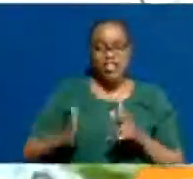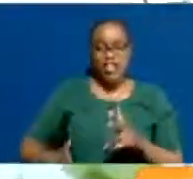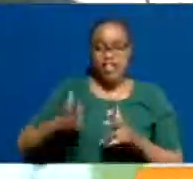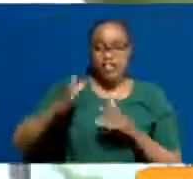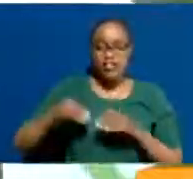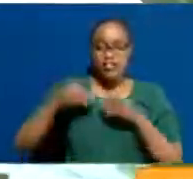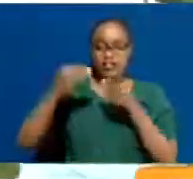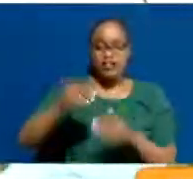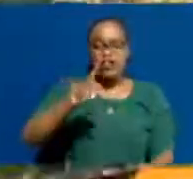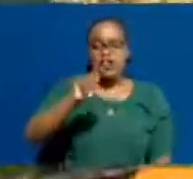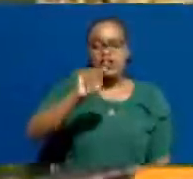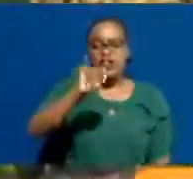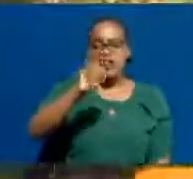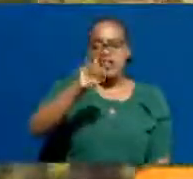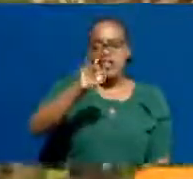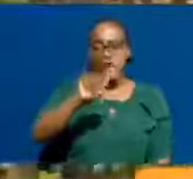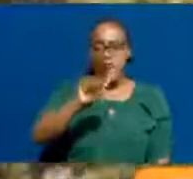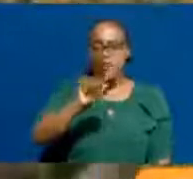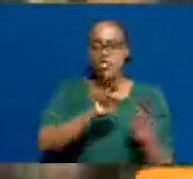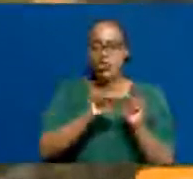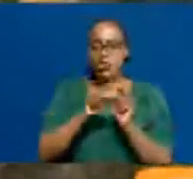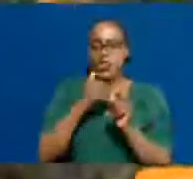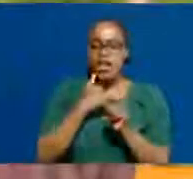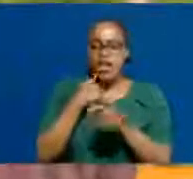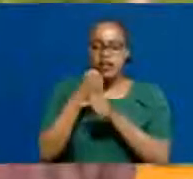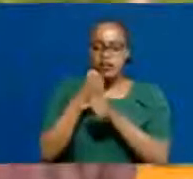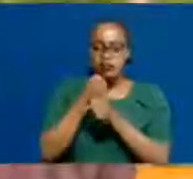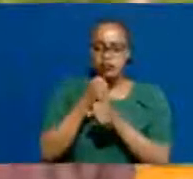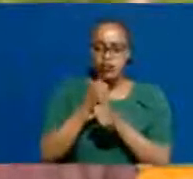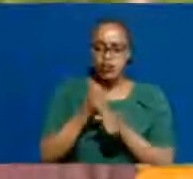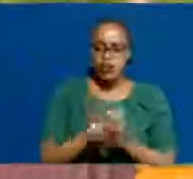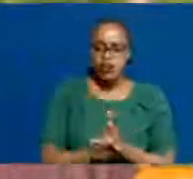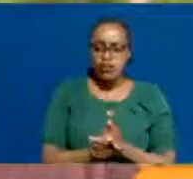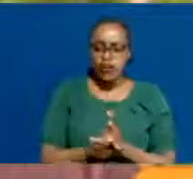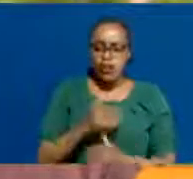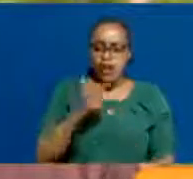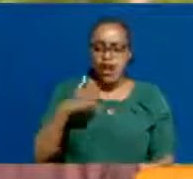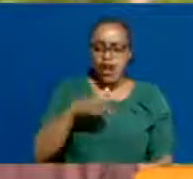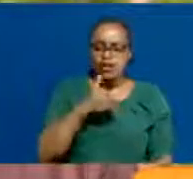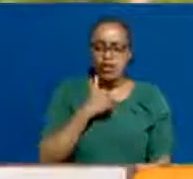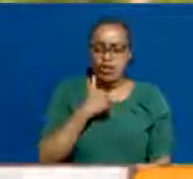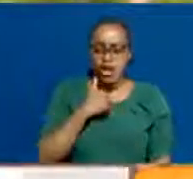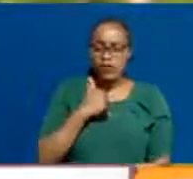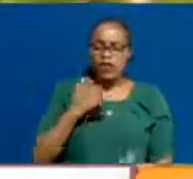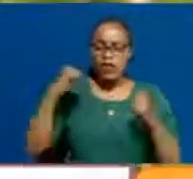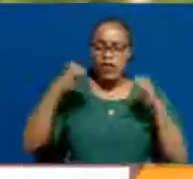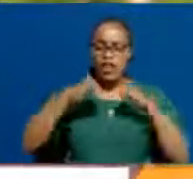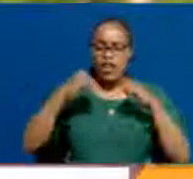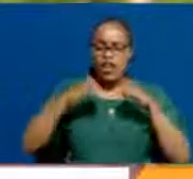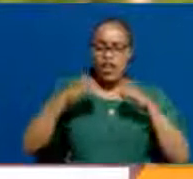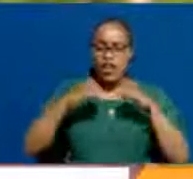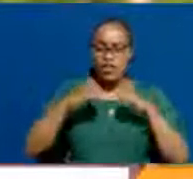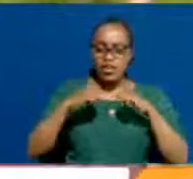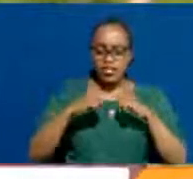to Timba as Ekai fully claims the mother cow. Tumeelewana. Hata maziwa tutakuwa,